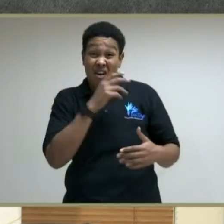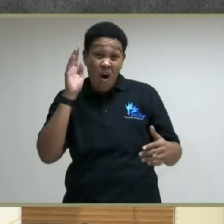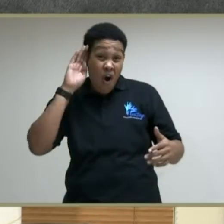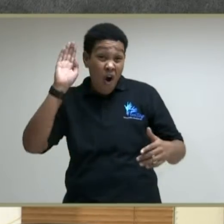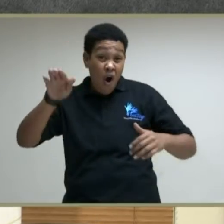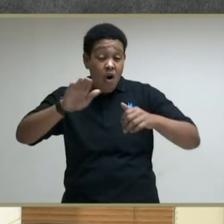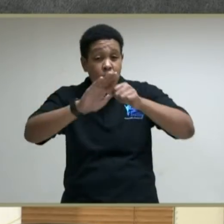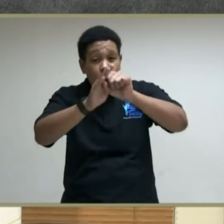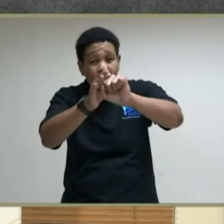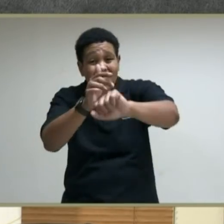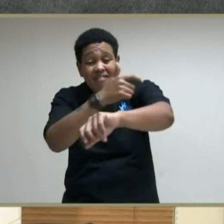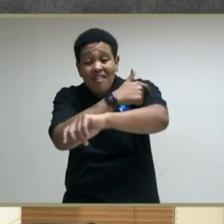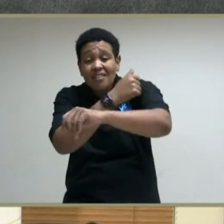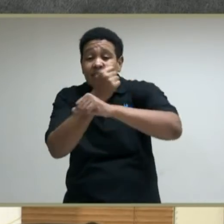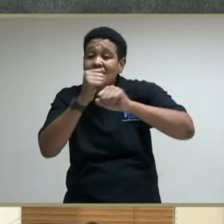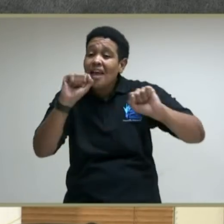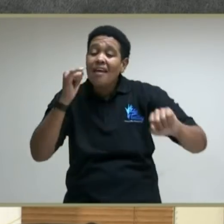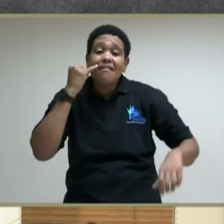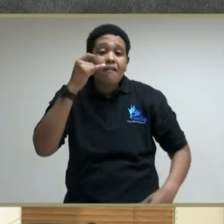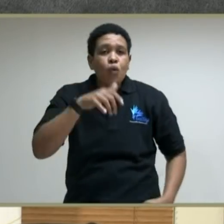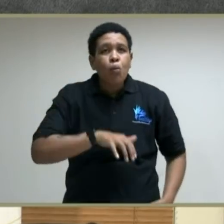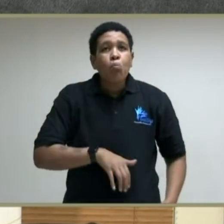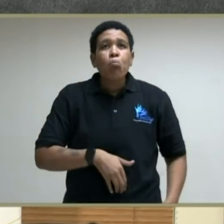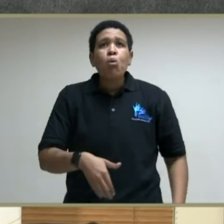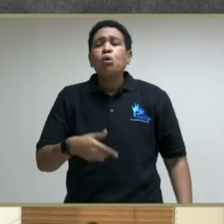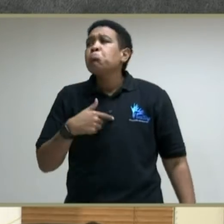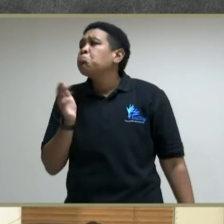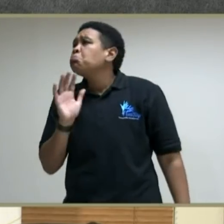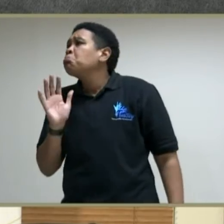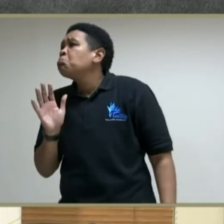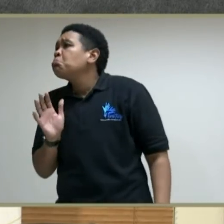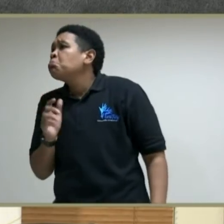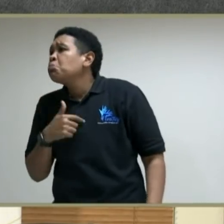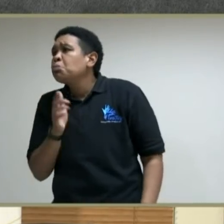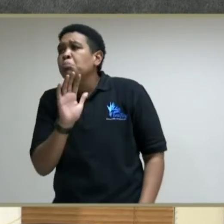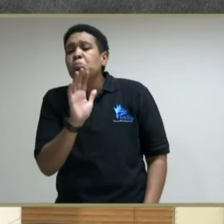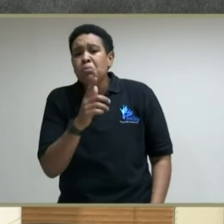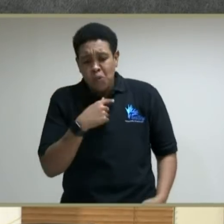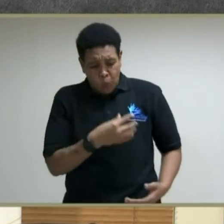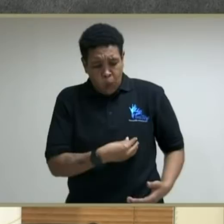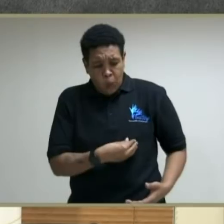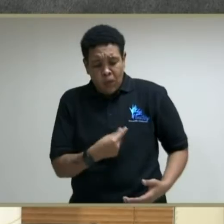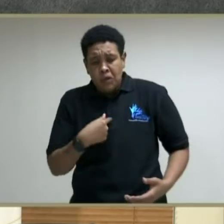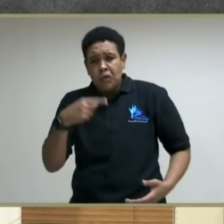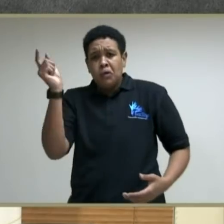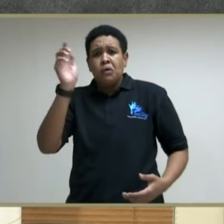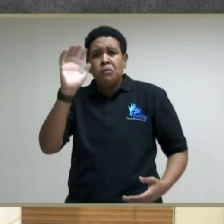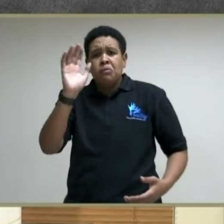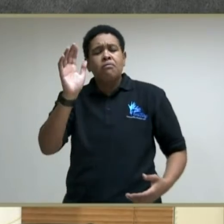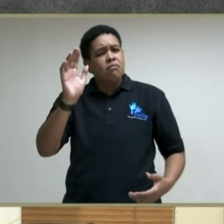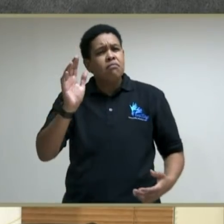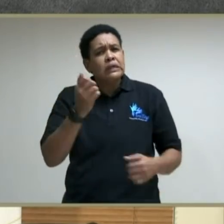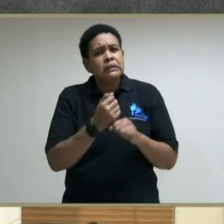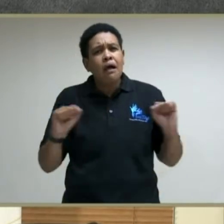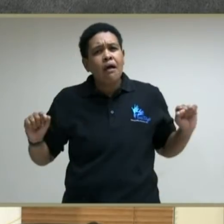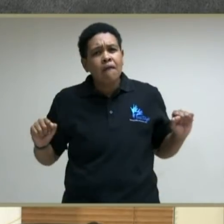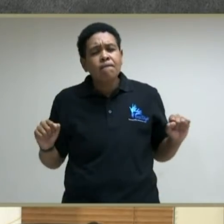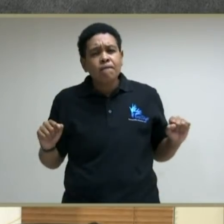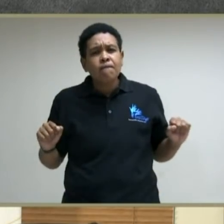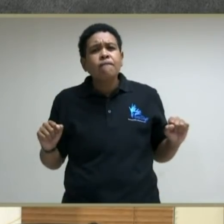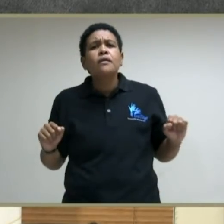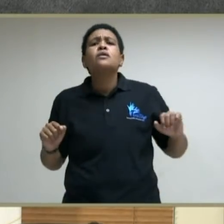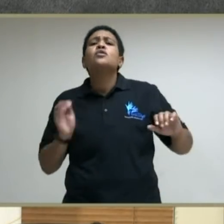safe in pregnancy and in the period that you are breastfeeding. And so, therefore,